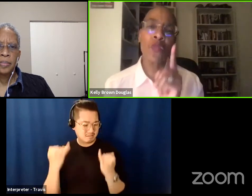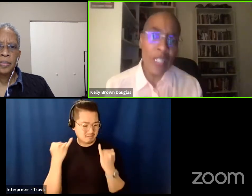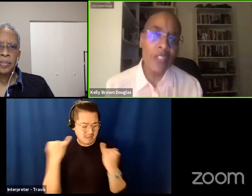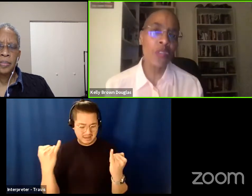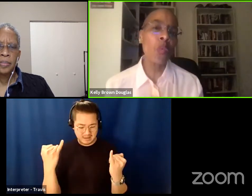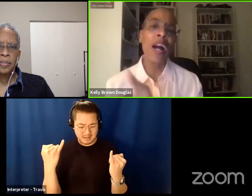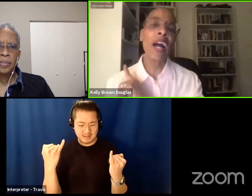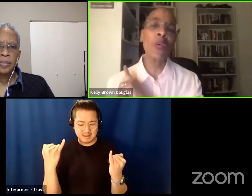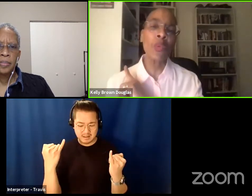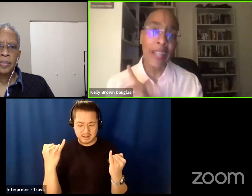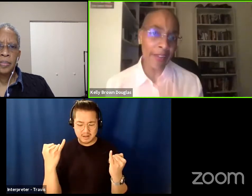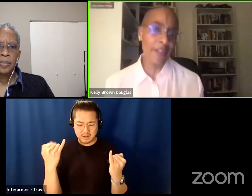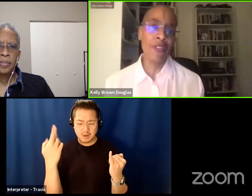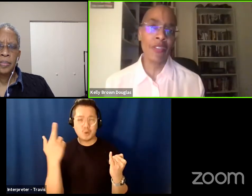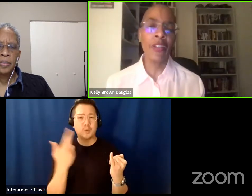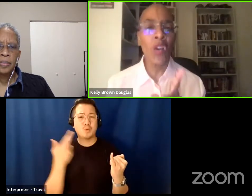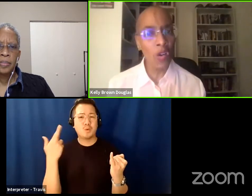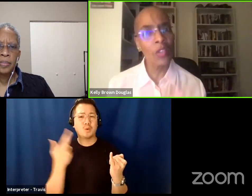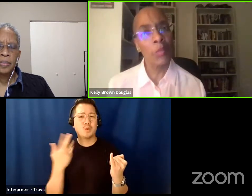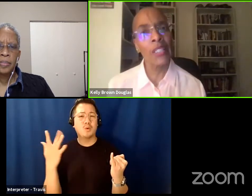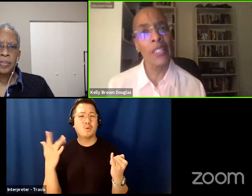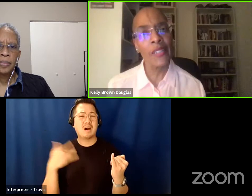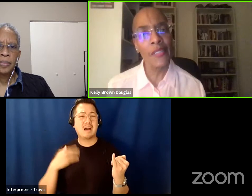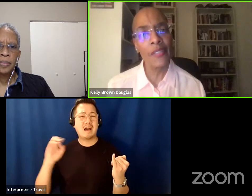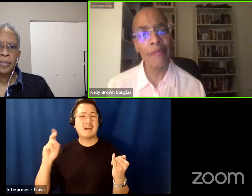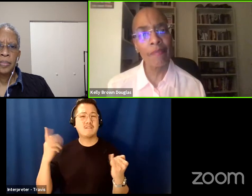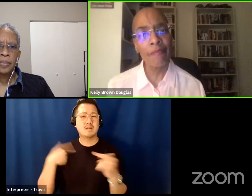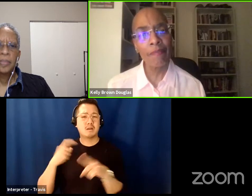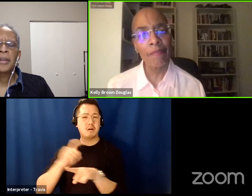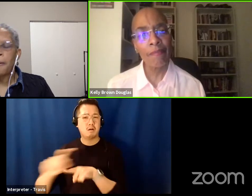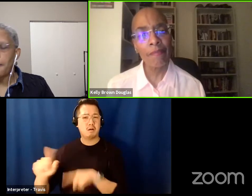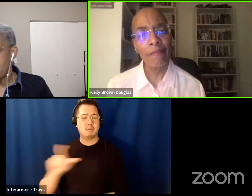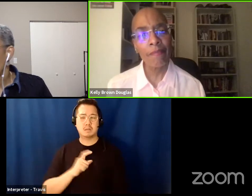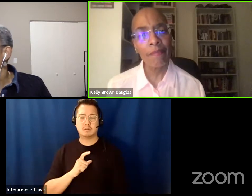a reason why I would ever call the police.